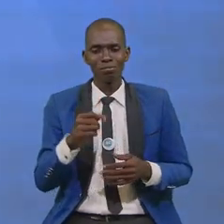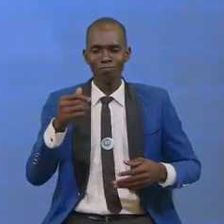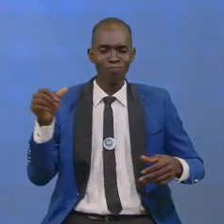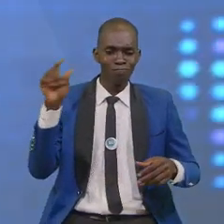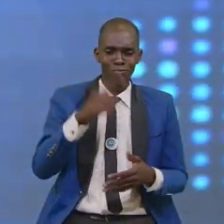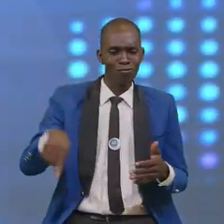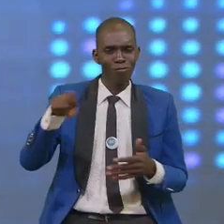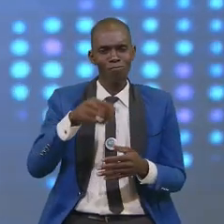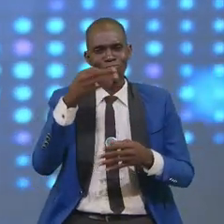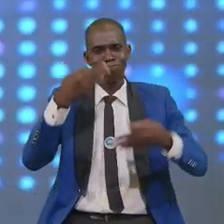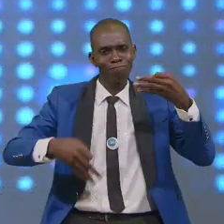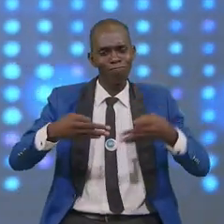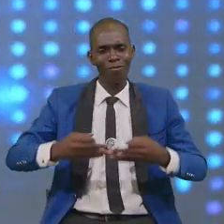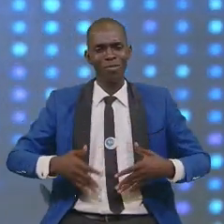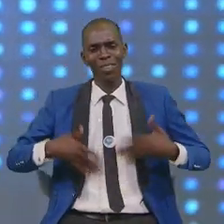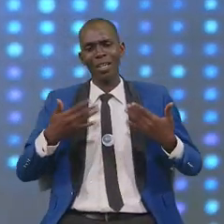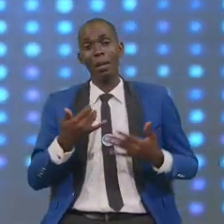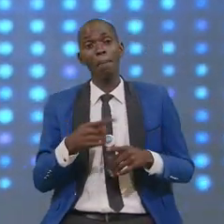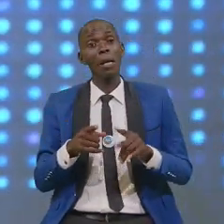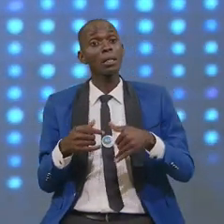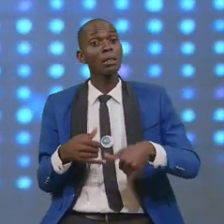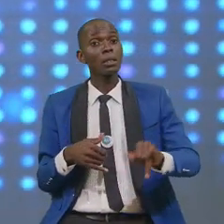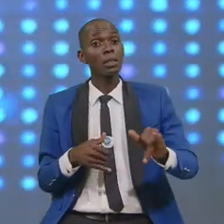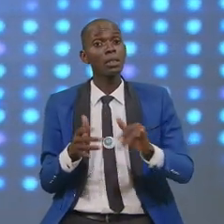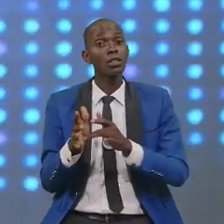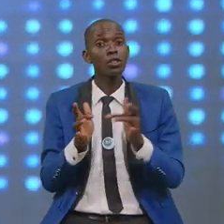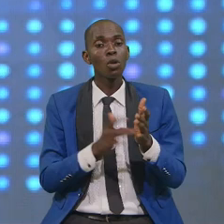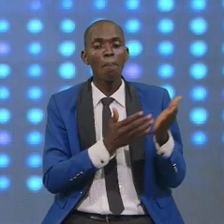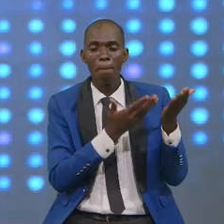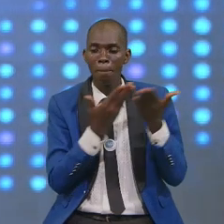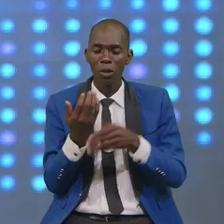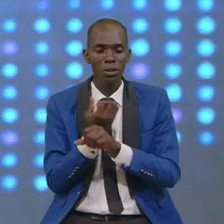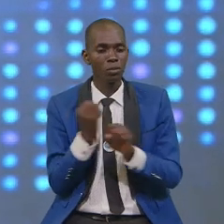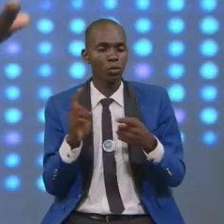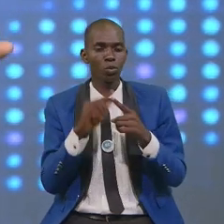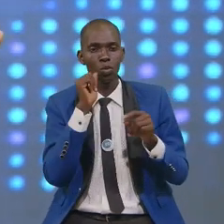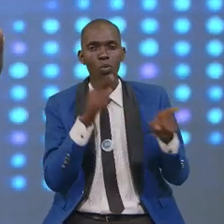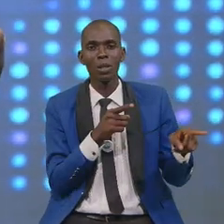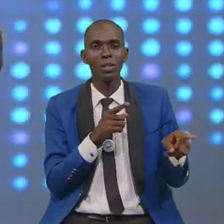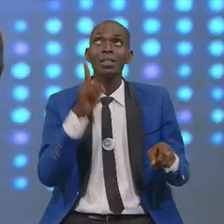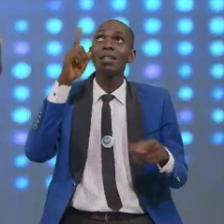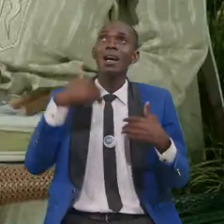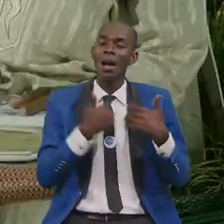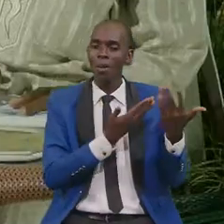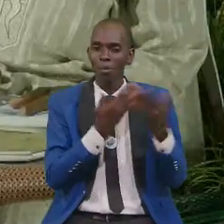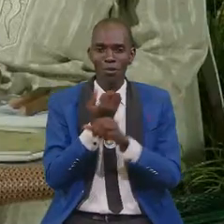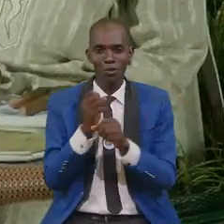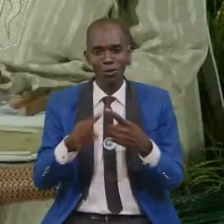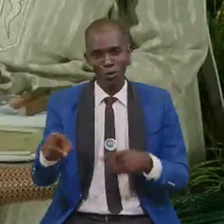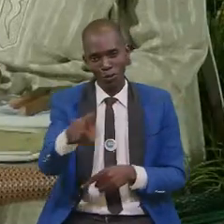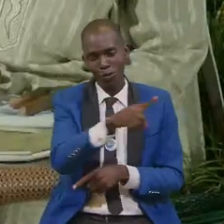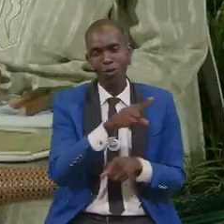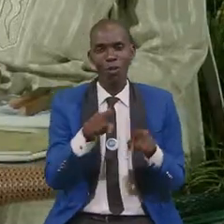life. Yet Jesus brought salvation to her. He has brought salvation to you.